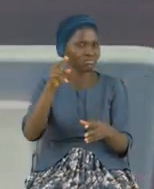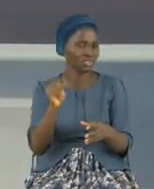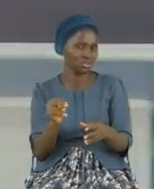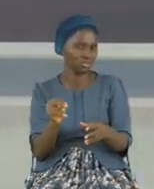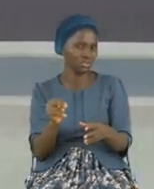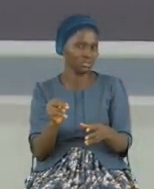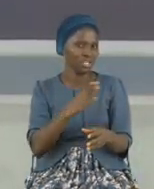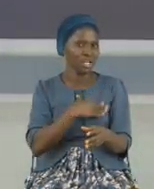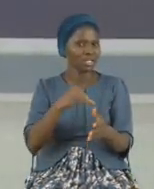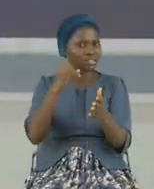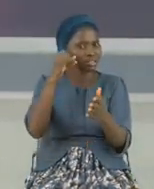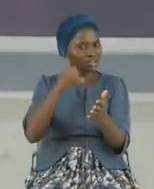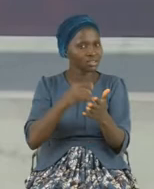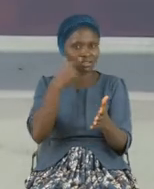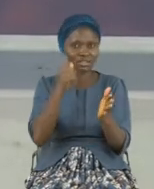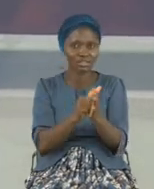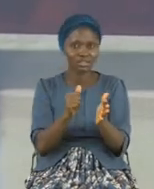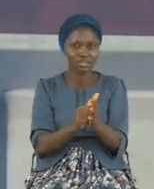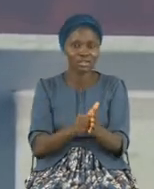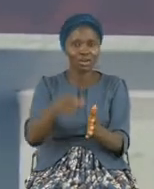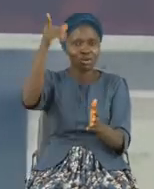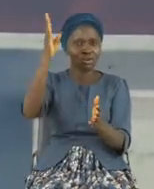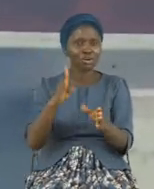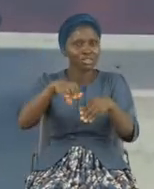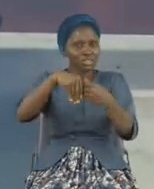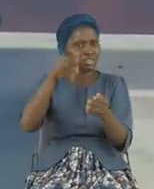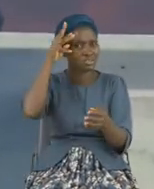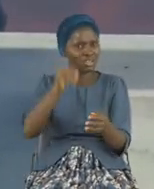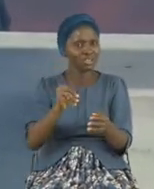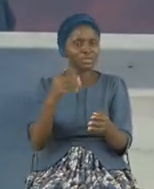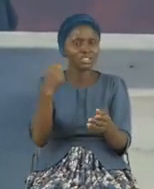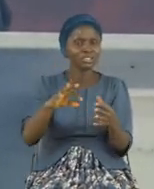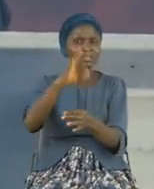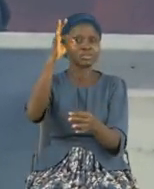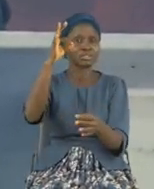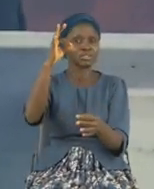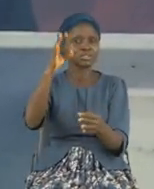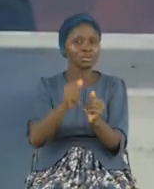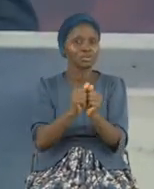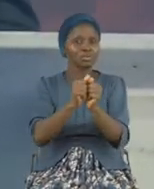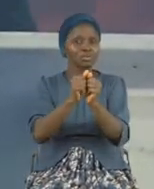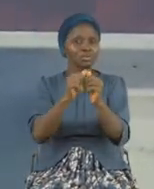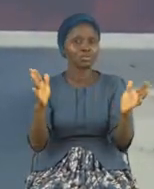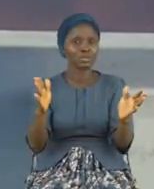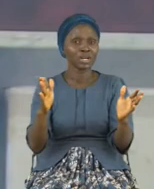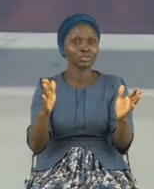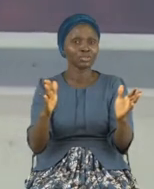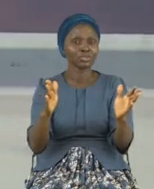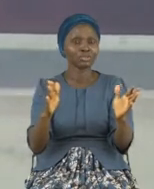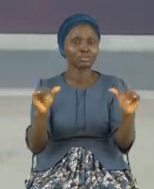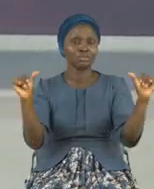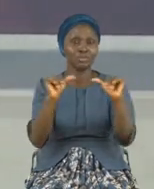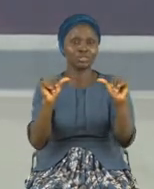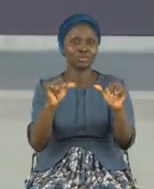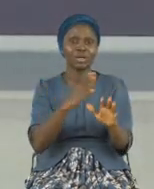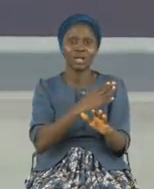says God gave him the Spirit without measure. And then